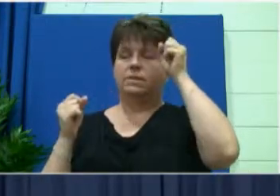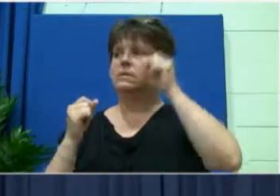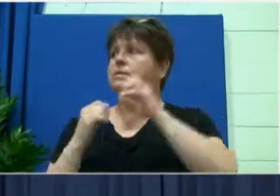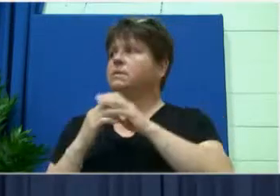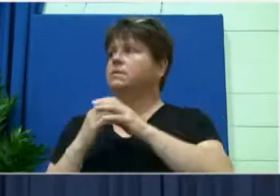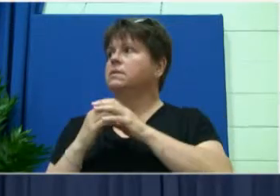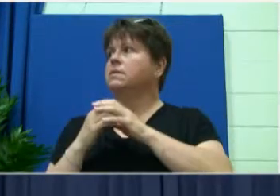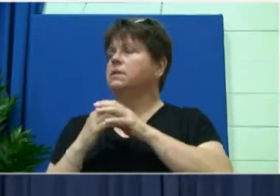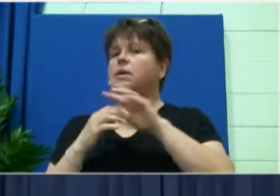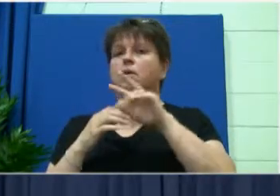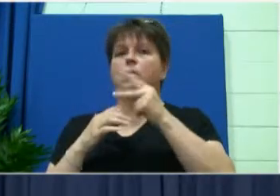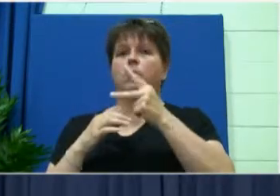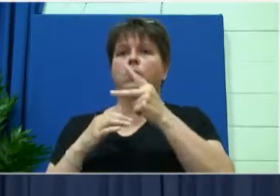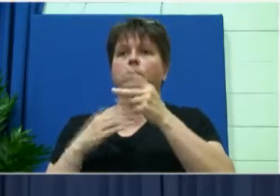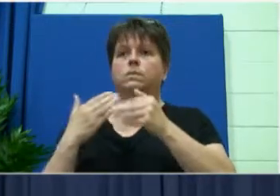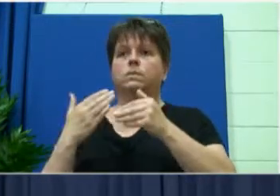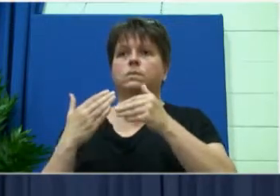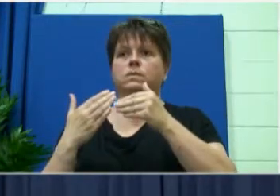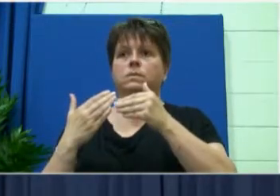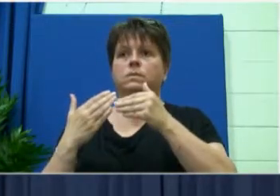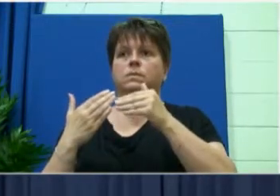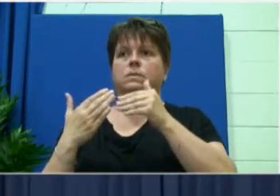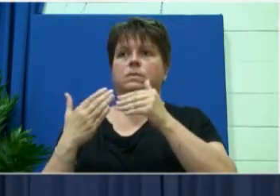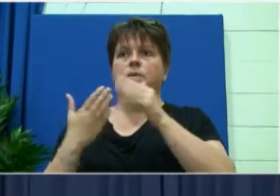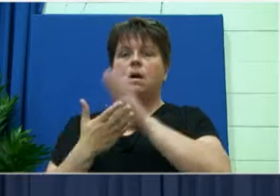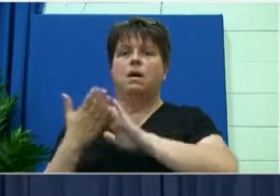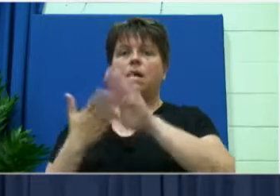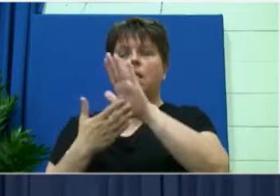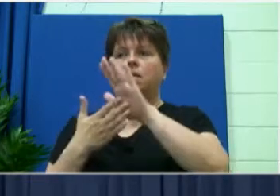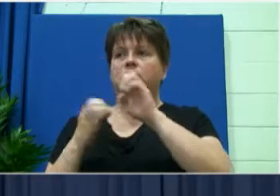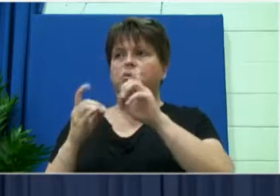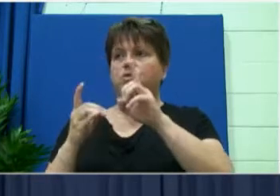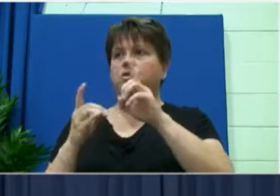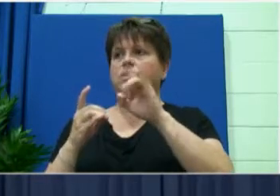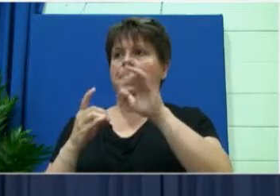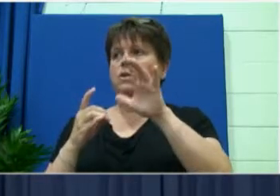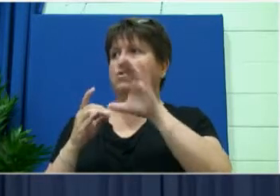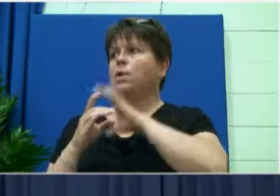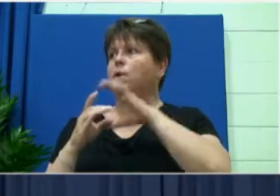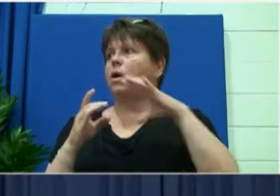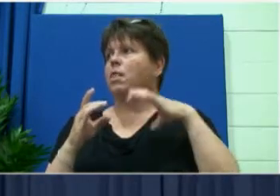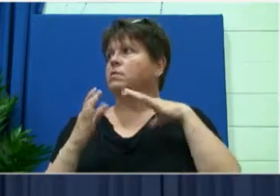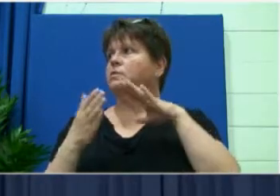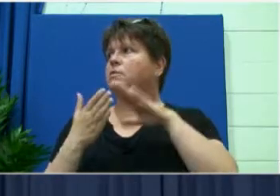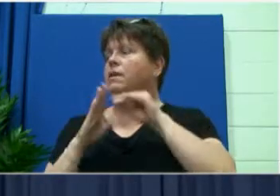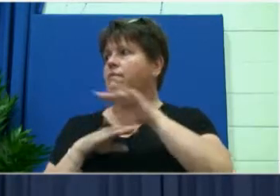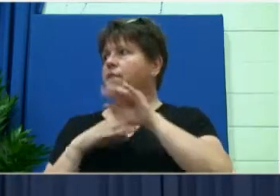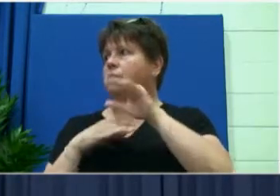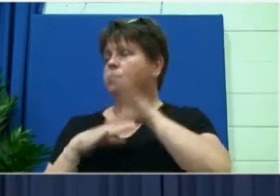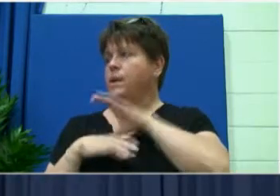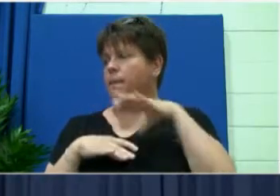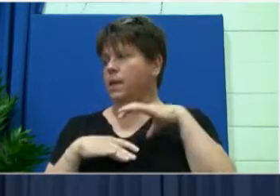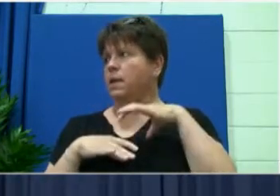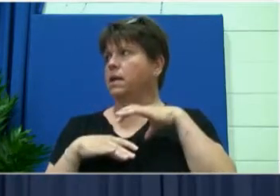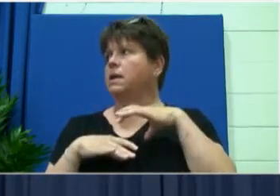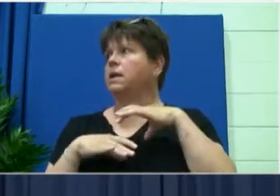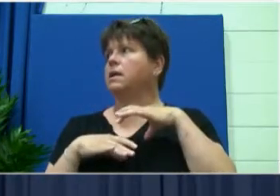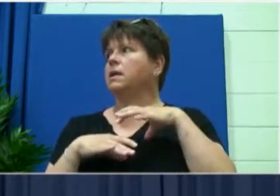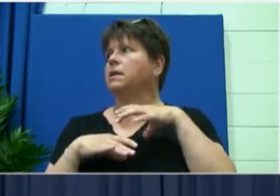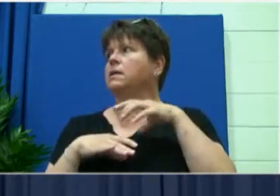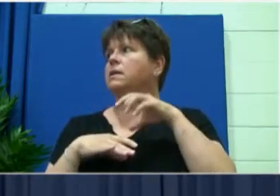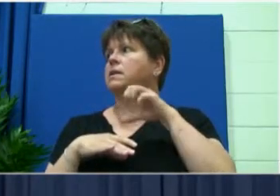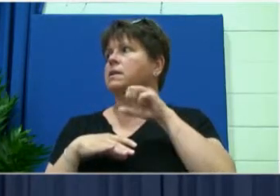of post-secondary agriculture students, Illinois Community College Board Student Advisory Committee,